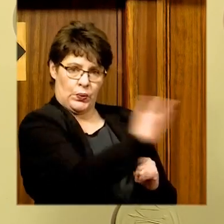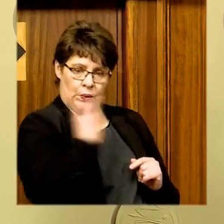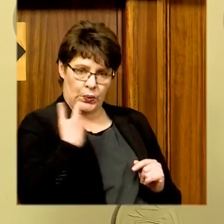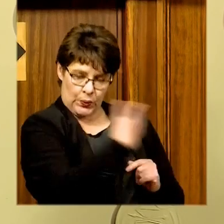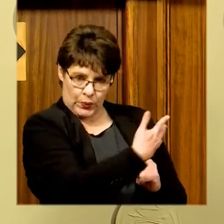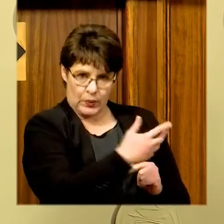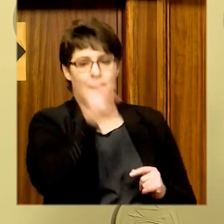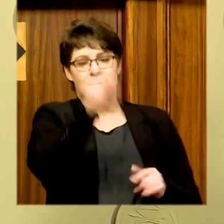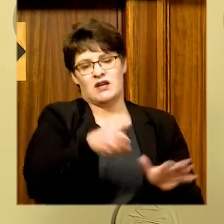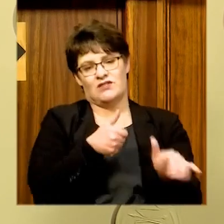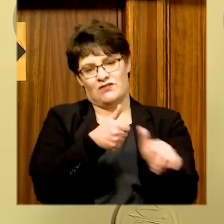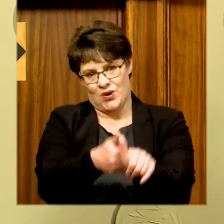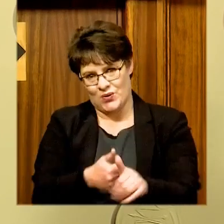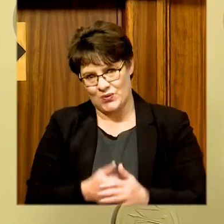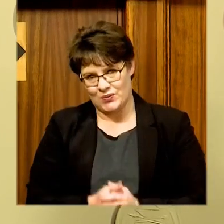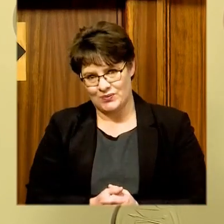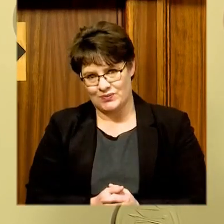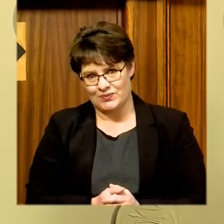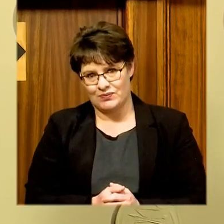the peak of infection